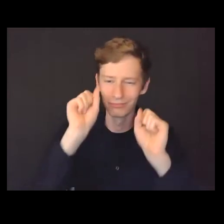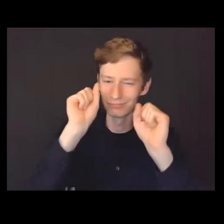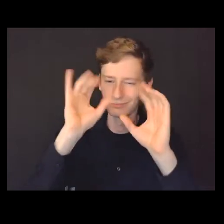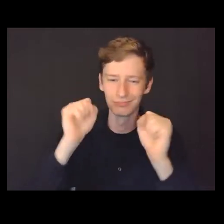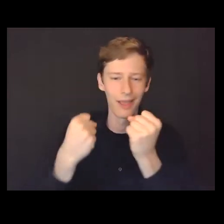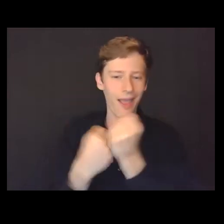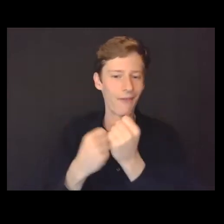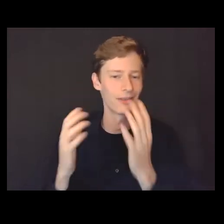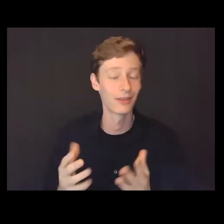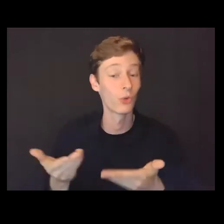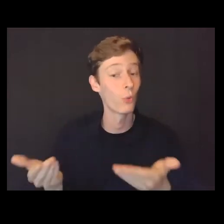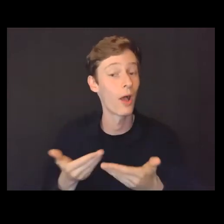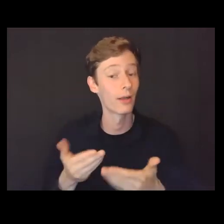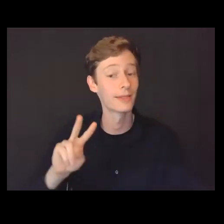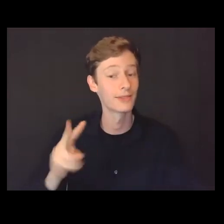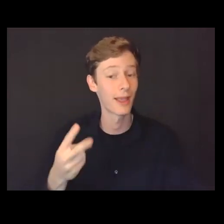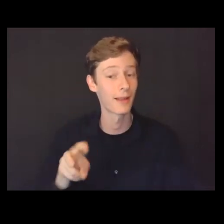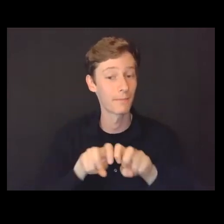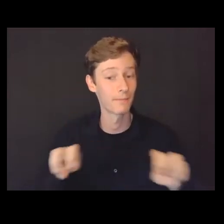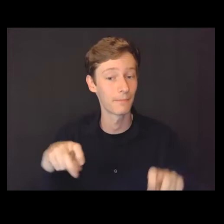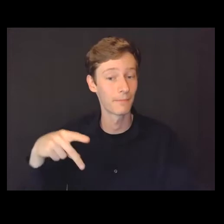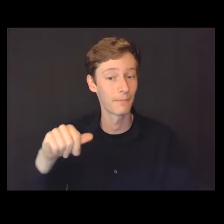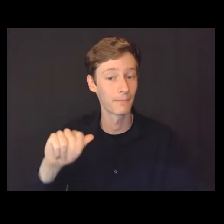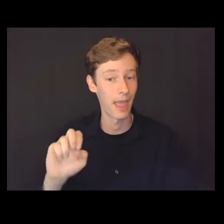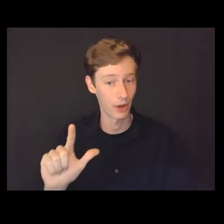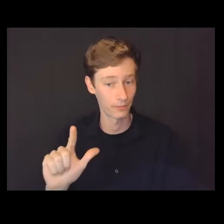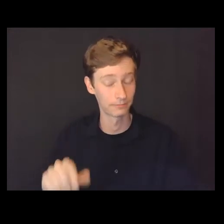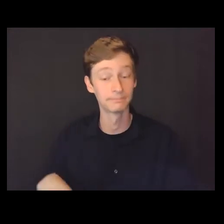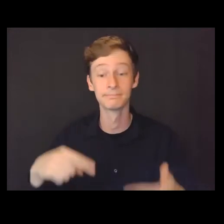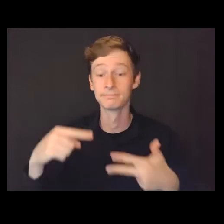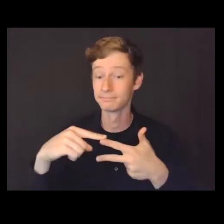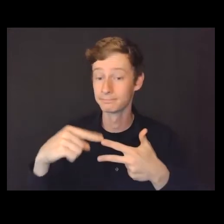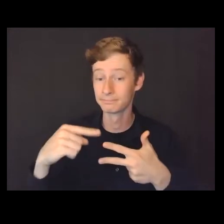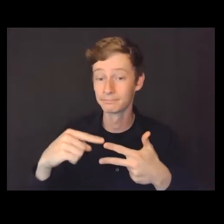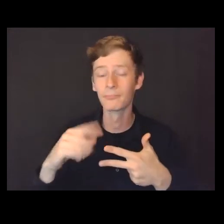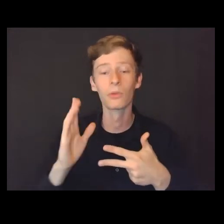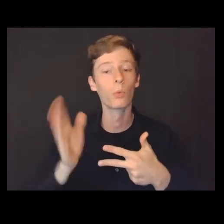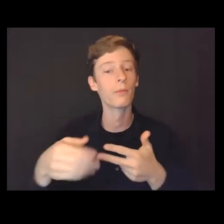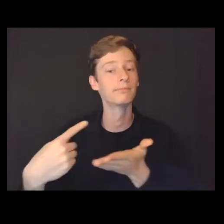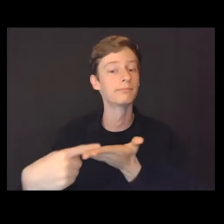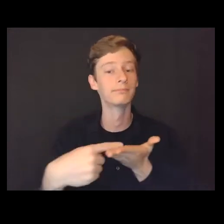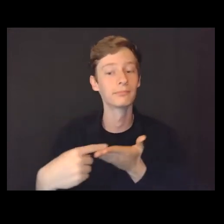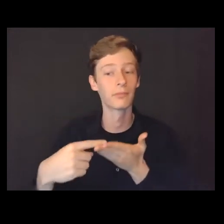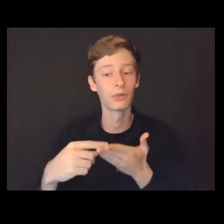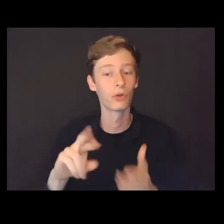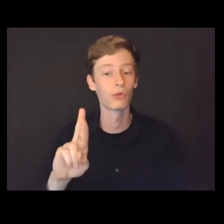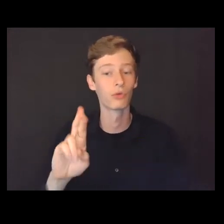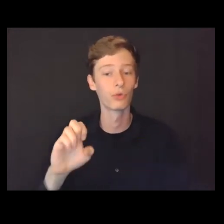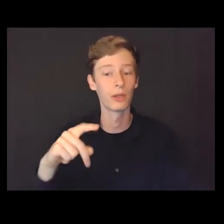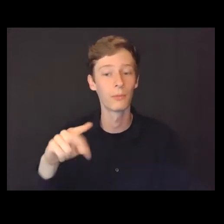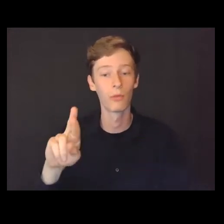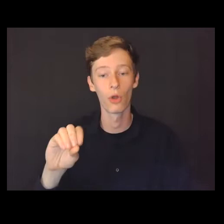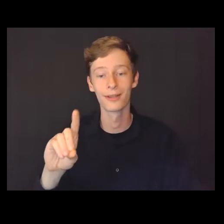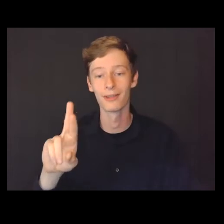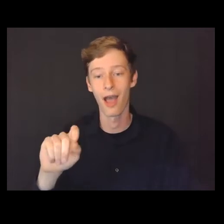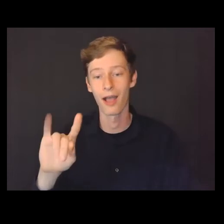second panel. This one will address reproductive health care and unpack